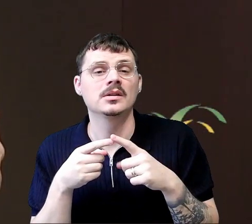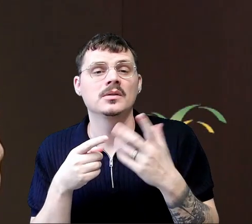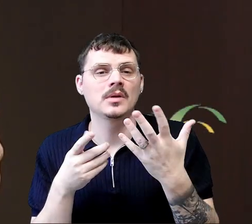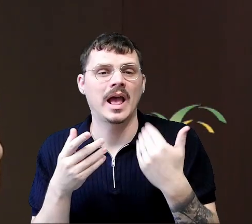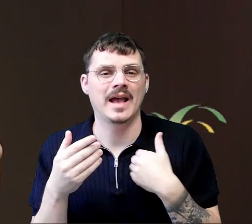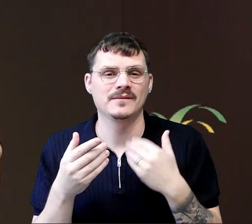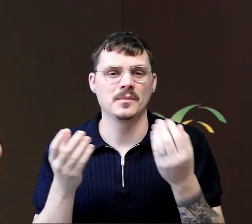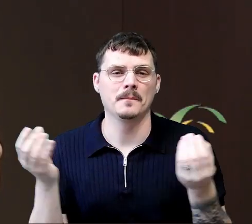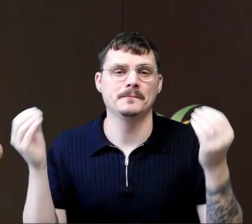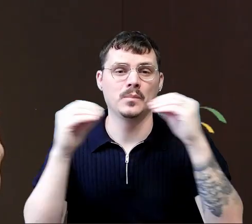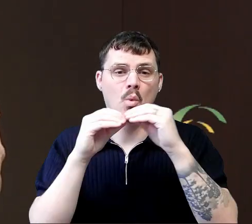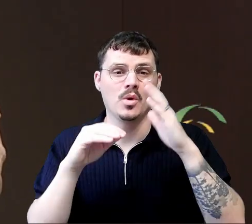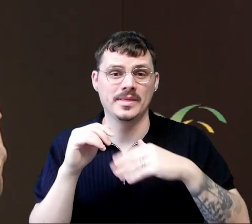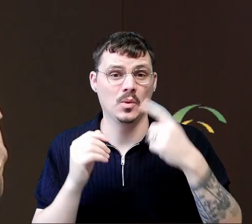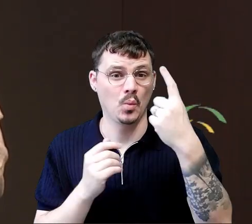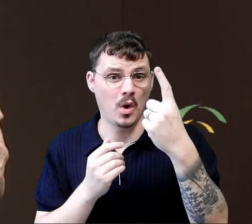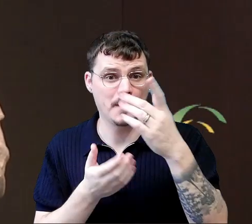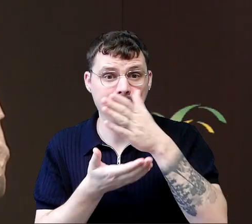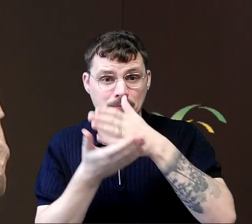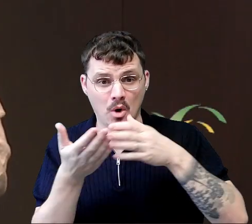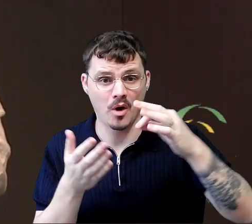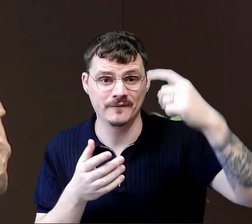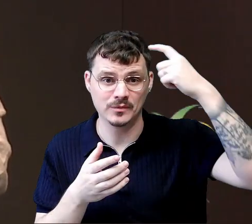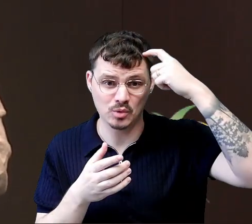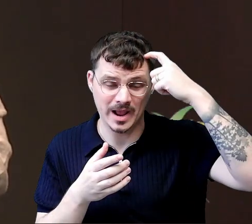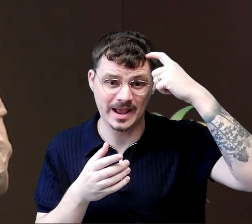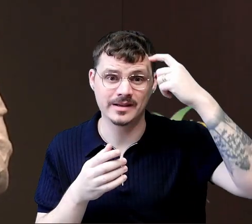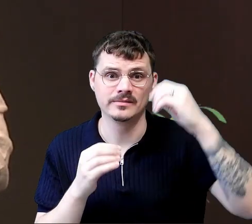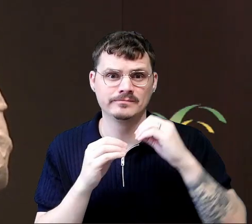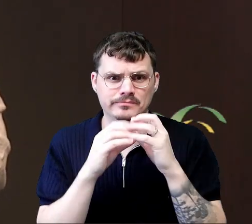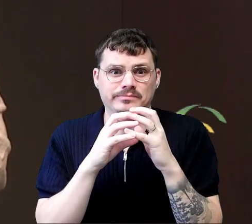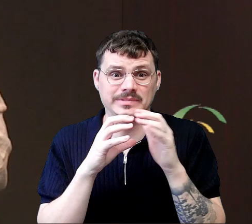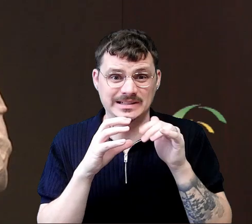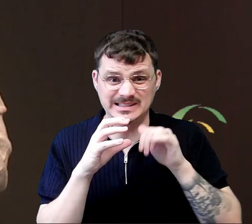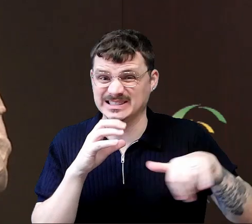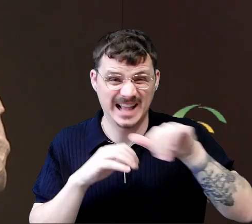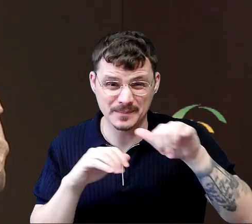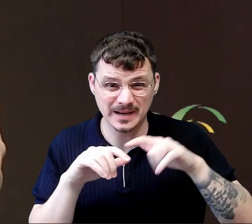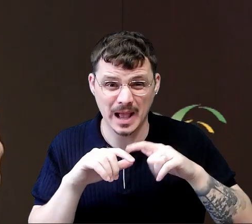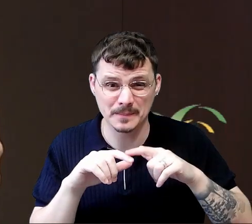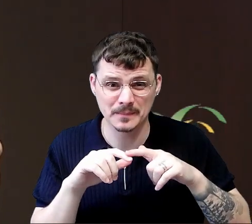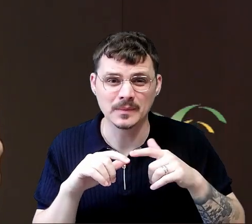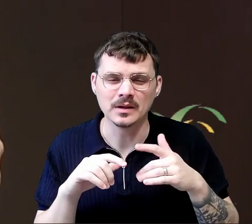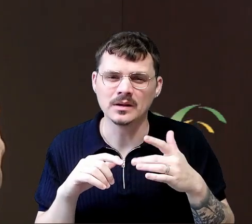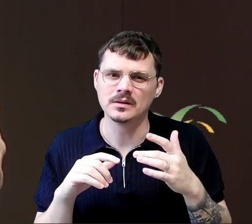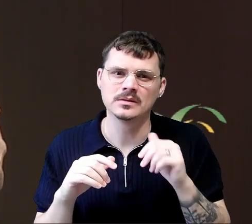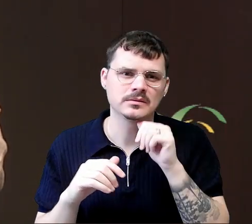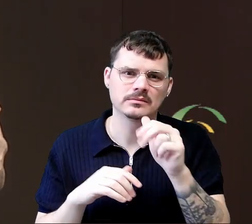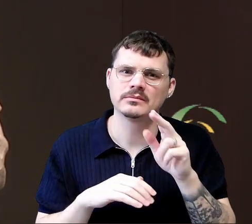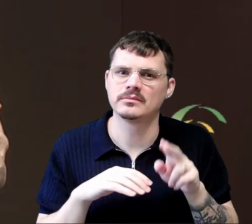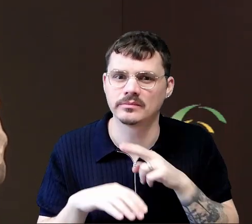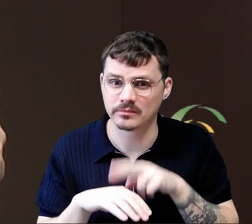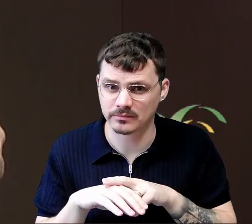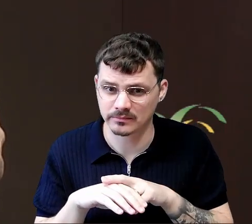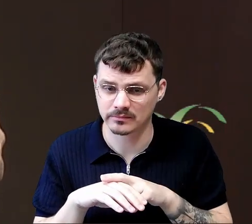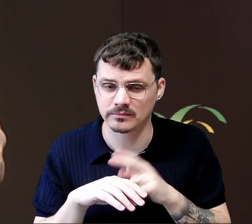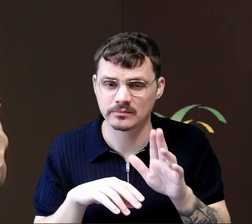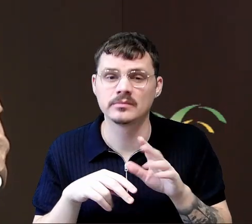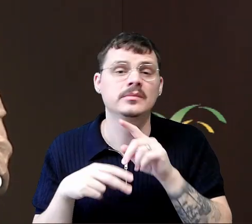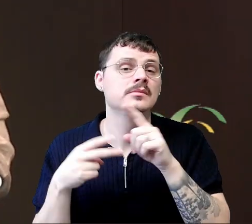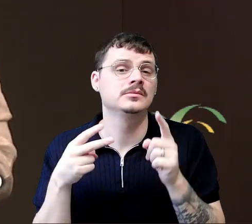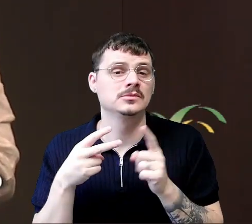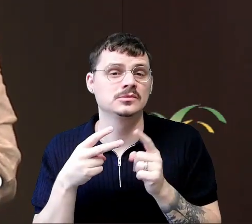having more than one part of the brain light up at the same time is a very unusual phenomenon. And number